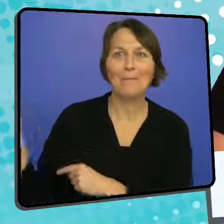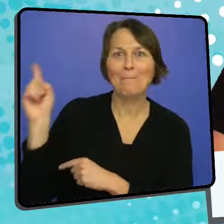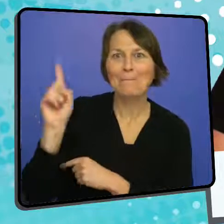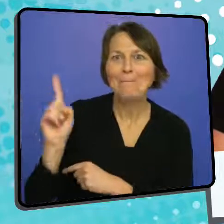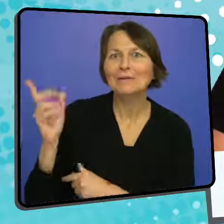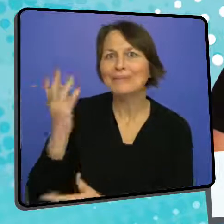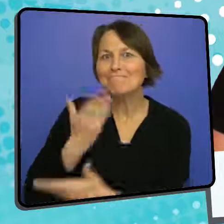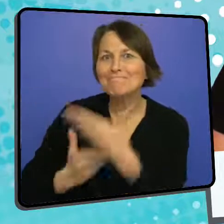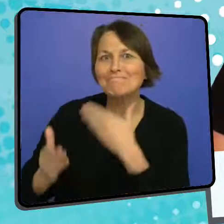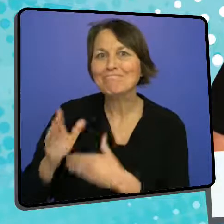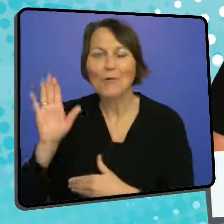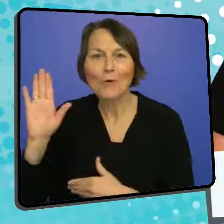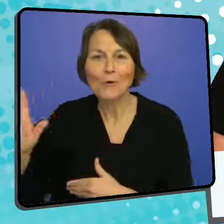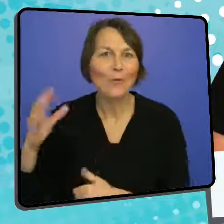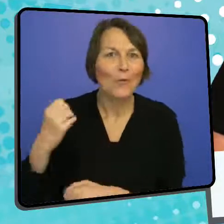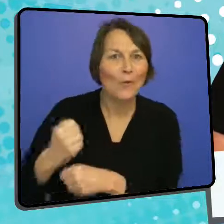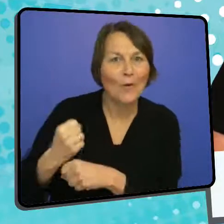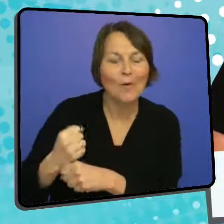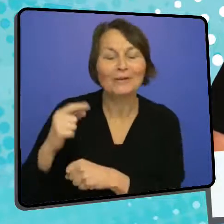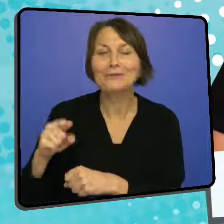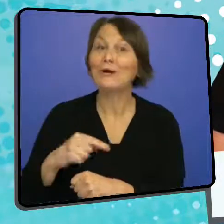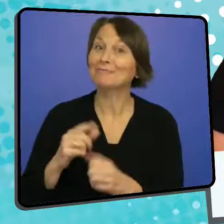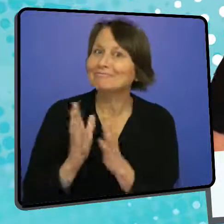So yeah, it should be an exciting show.